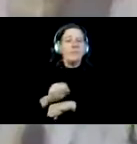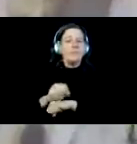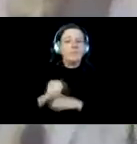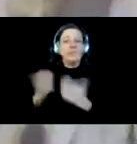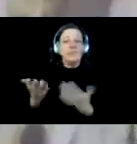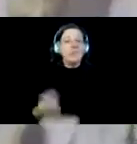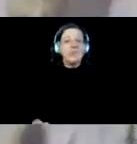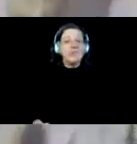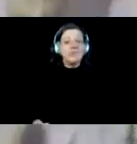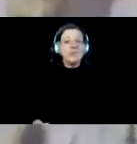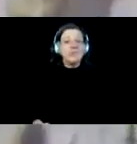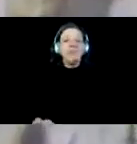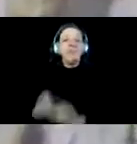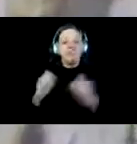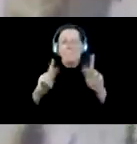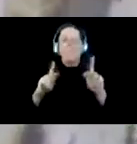Okay.